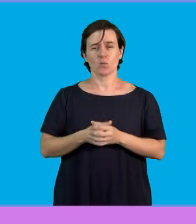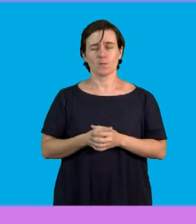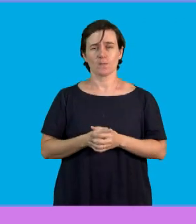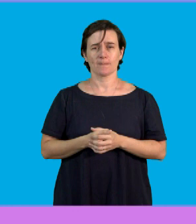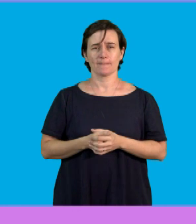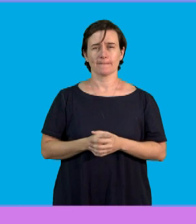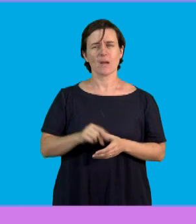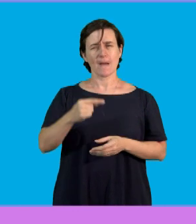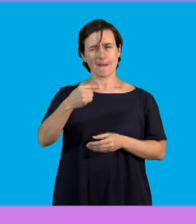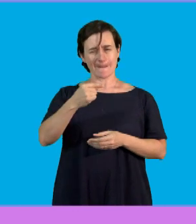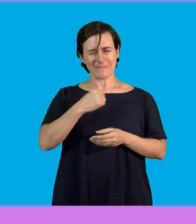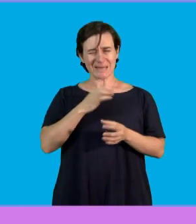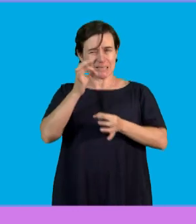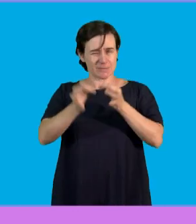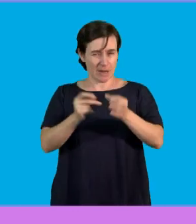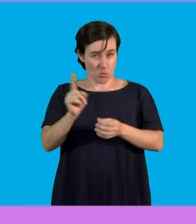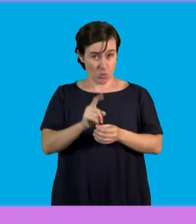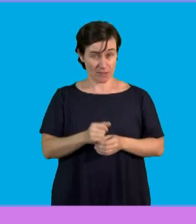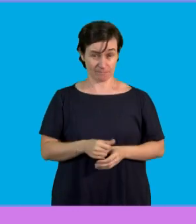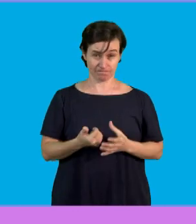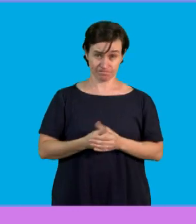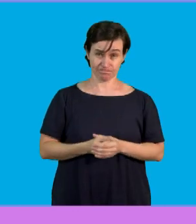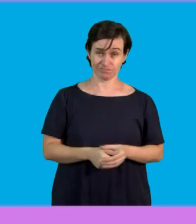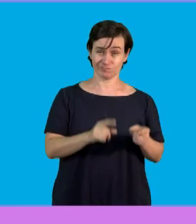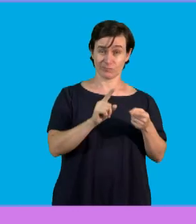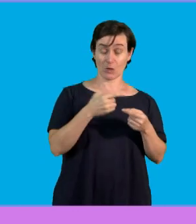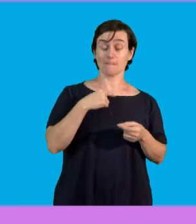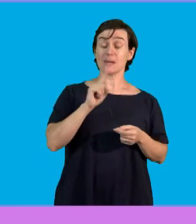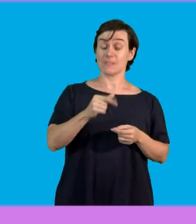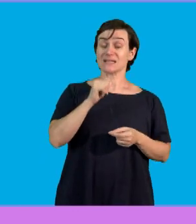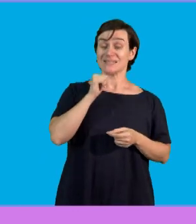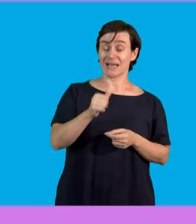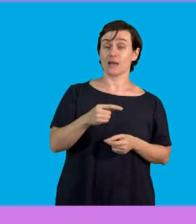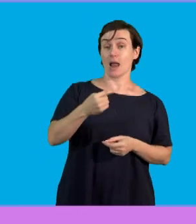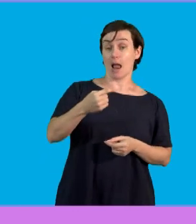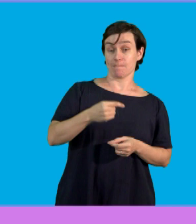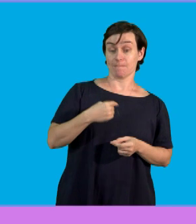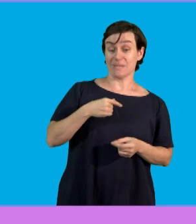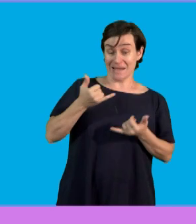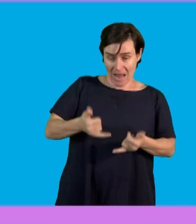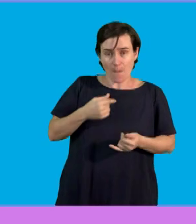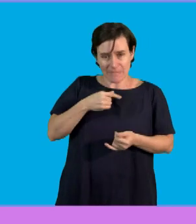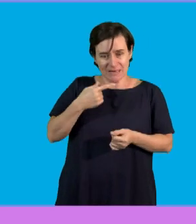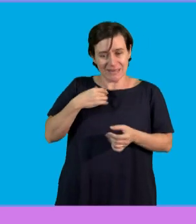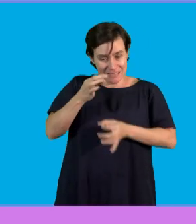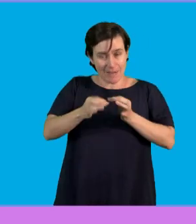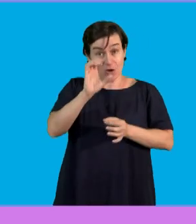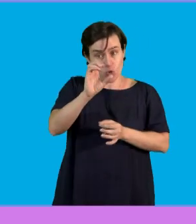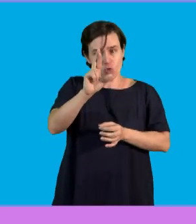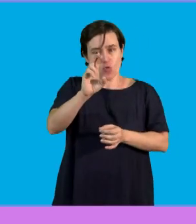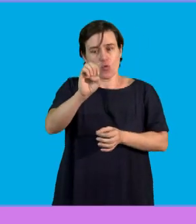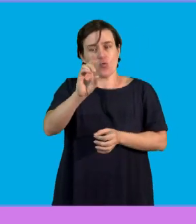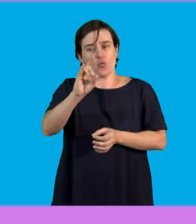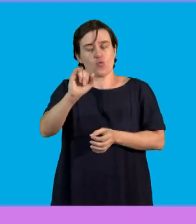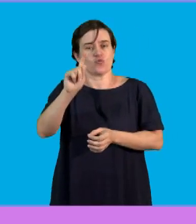are you defining. So if you are defining a credit, you must indicate that now I'm talking about a credit.